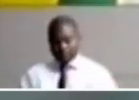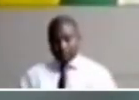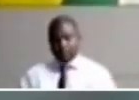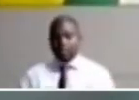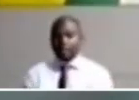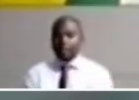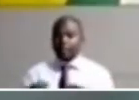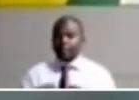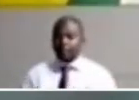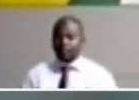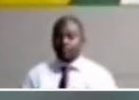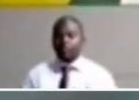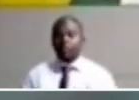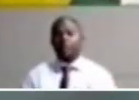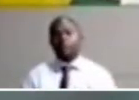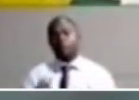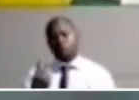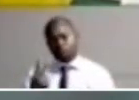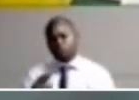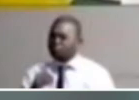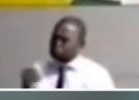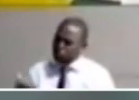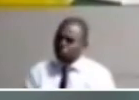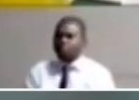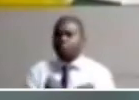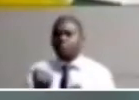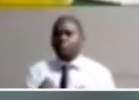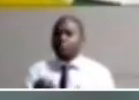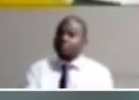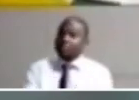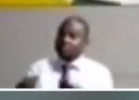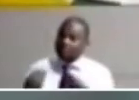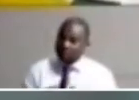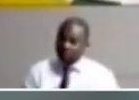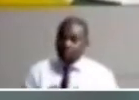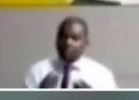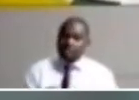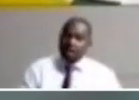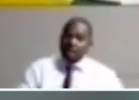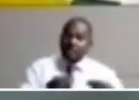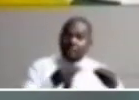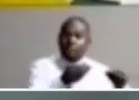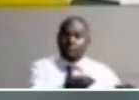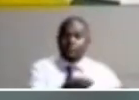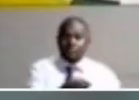2 four-wheel drive jeeps the other day, brand new. I donated them to the